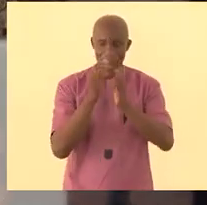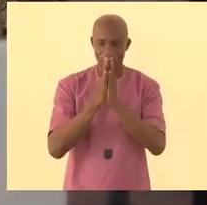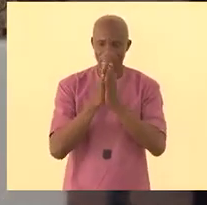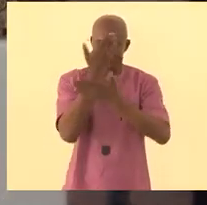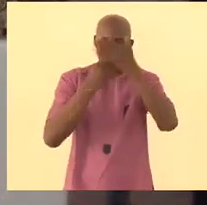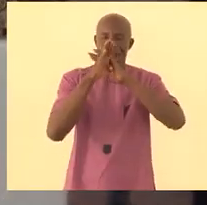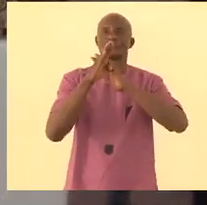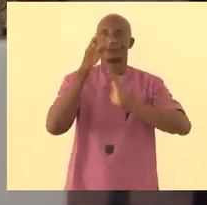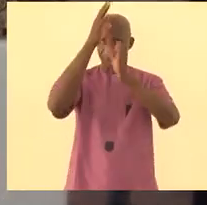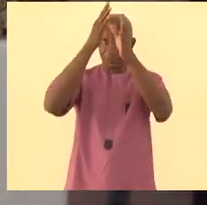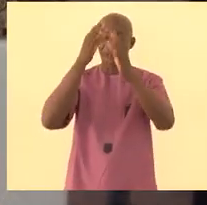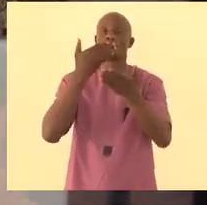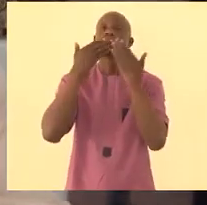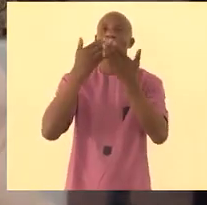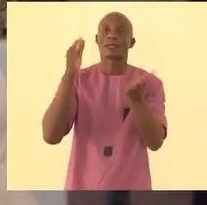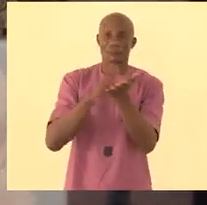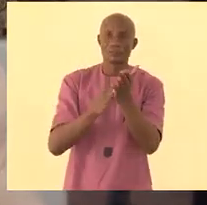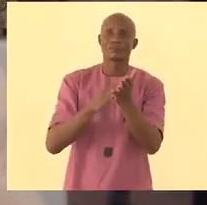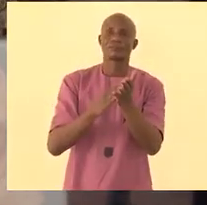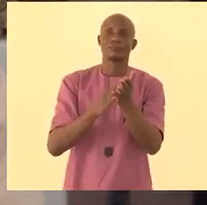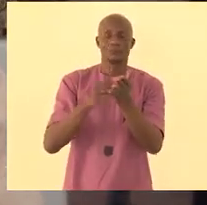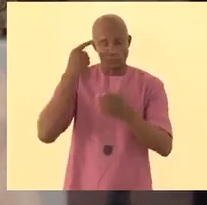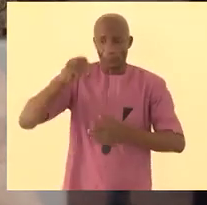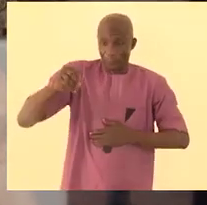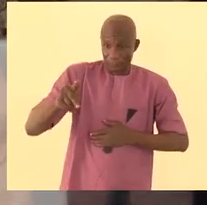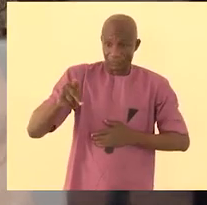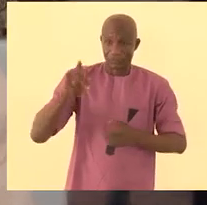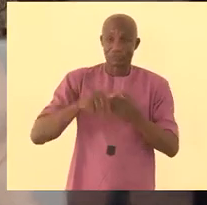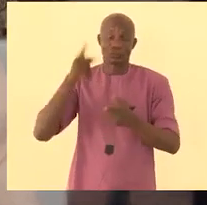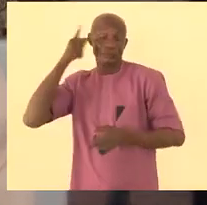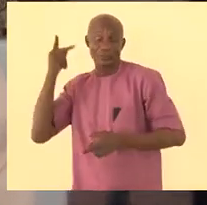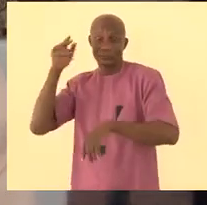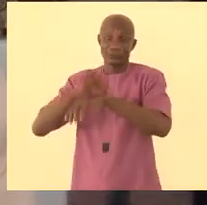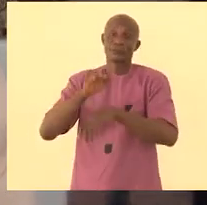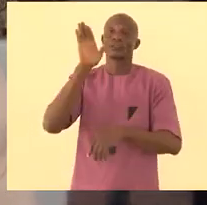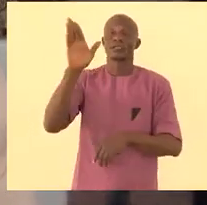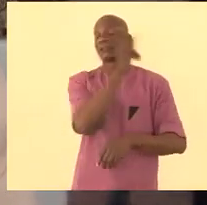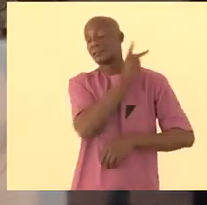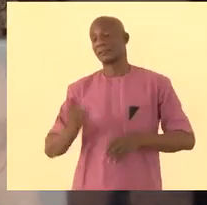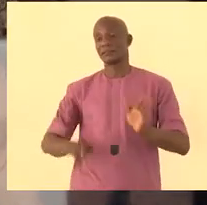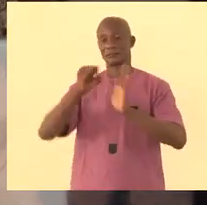Heavenly Father, we thank and praise your name for the opportunity to reflect on your kingship.